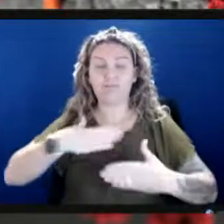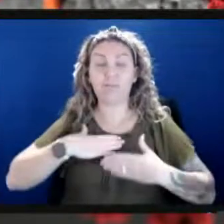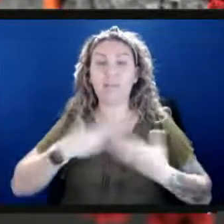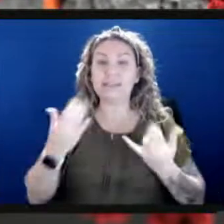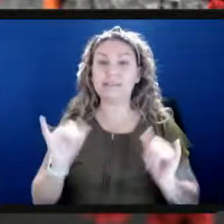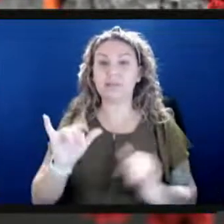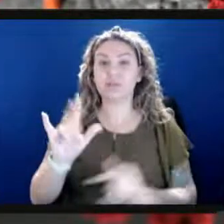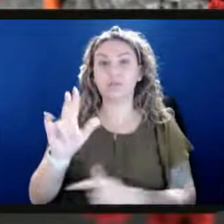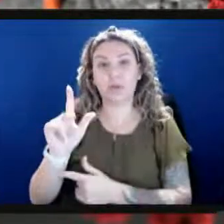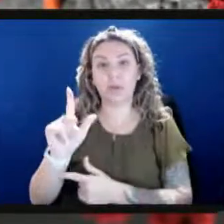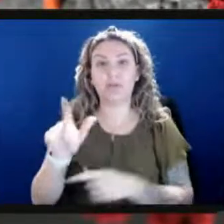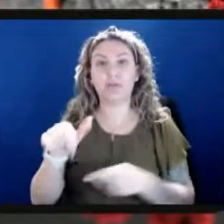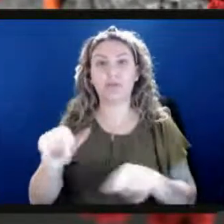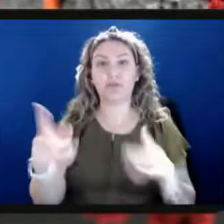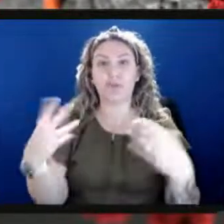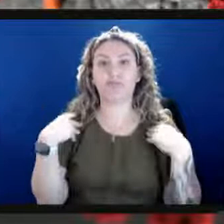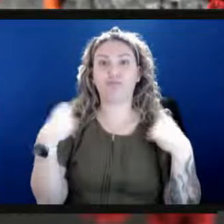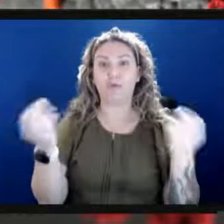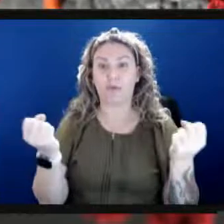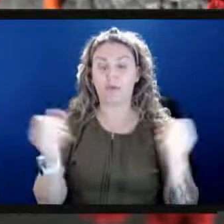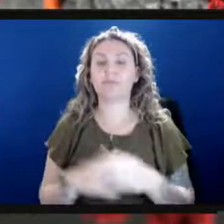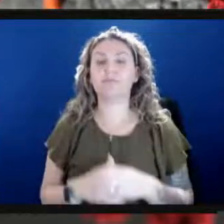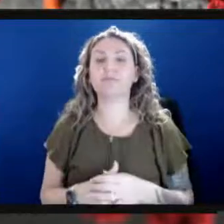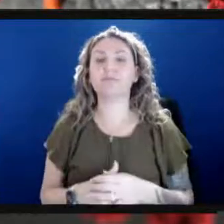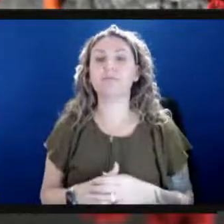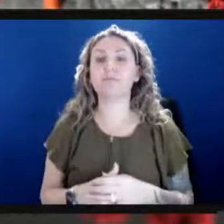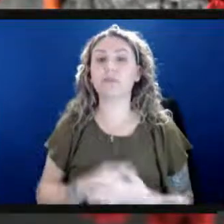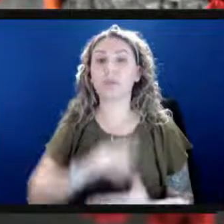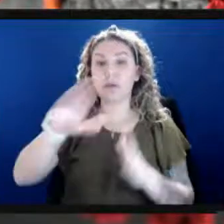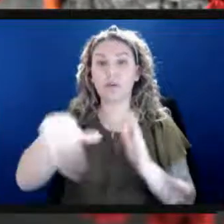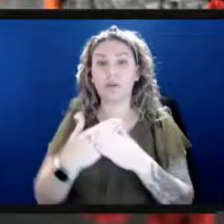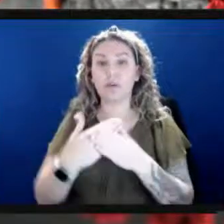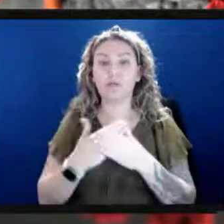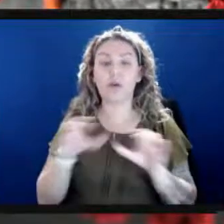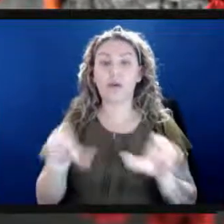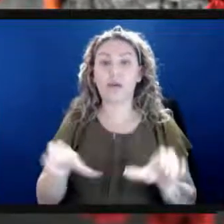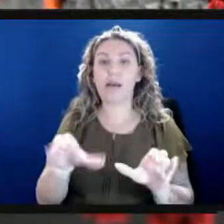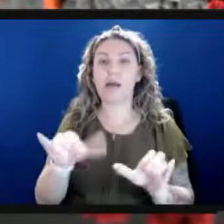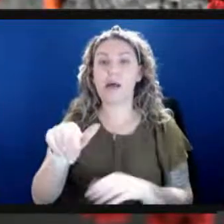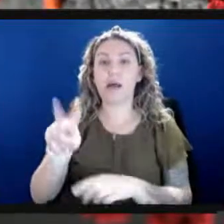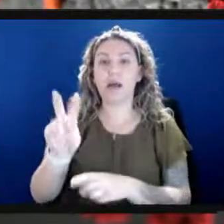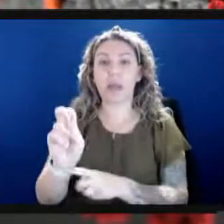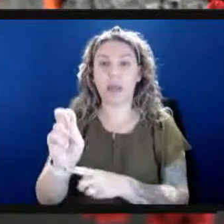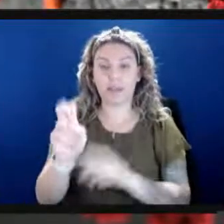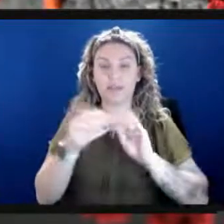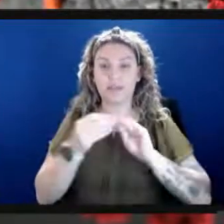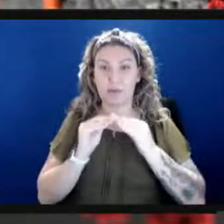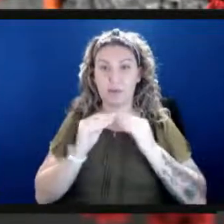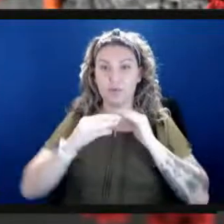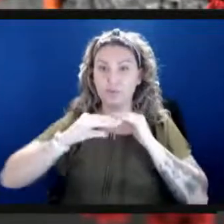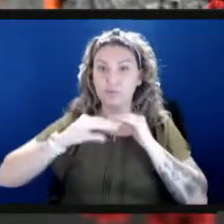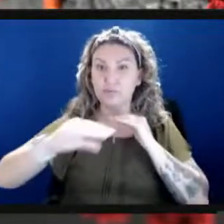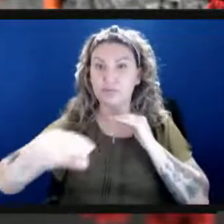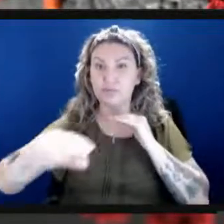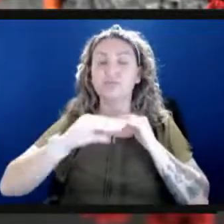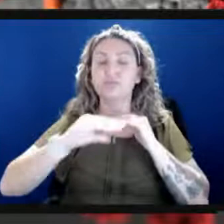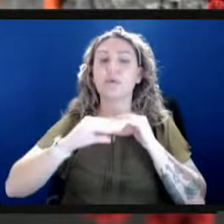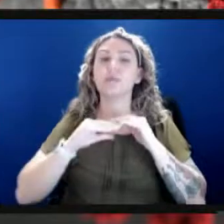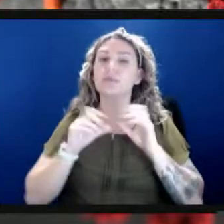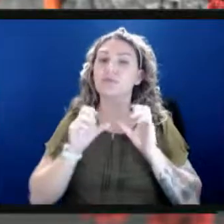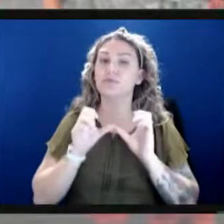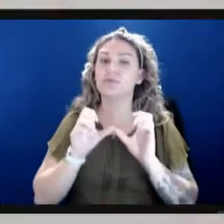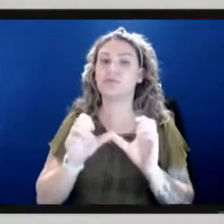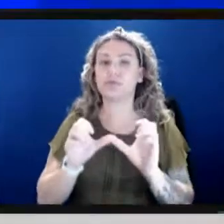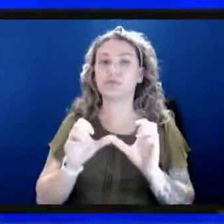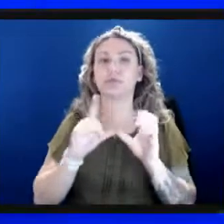period. The active infections, the really number has plateaued and has continued to be quite